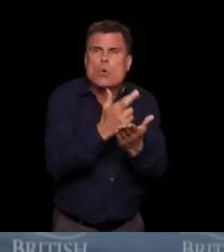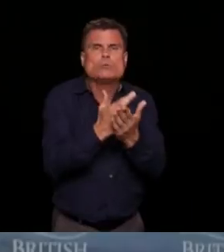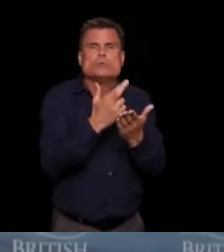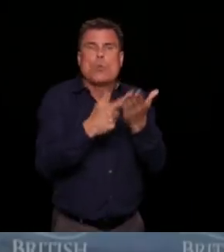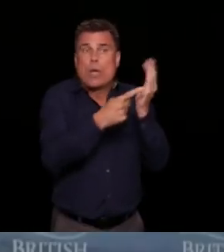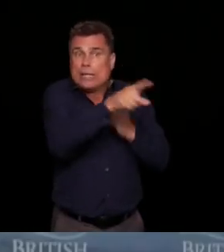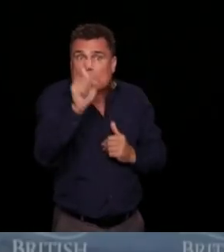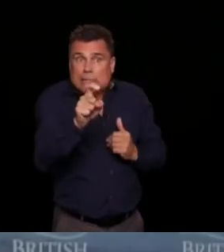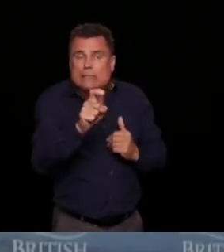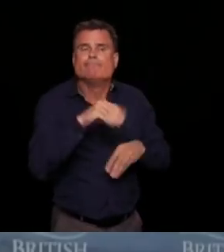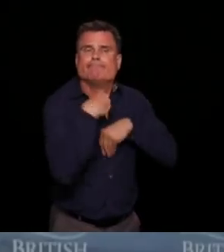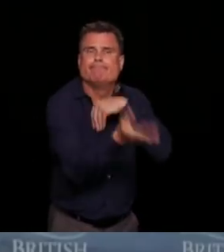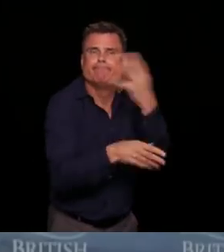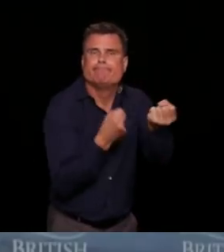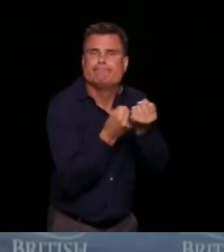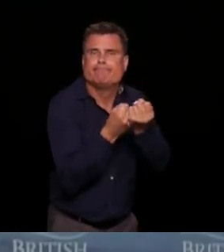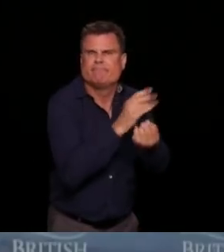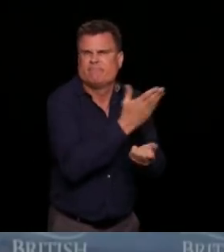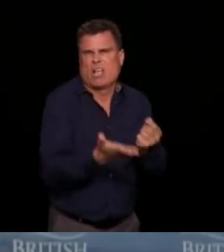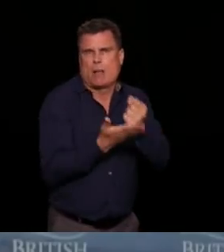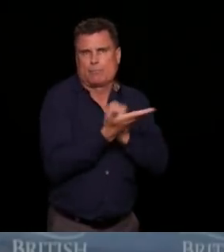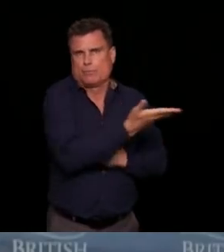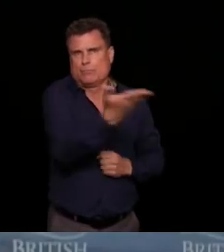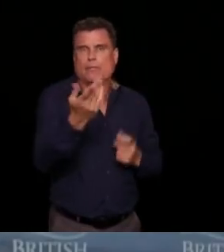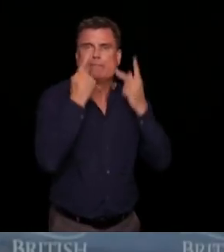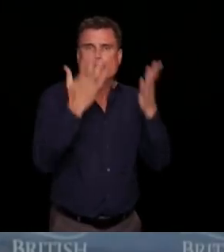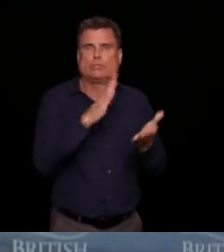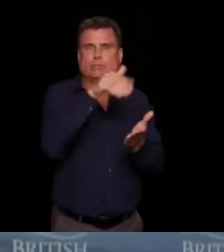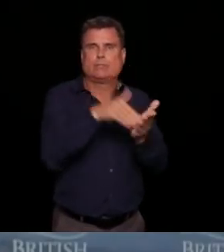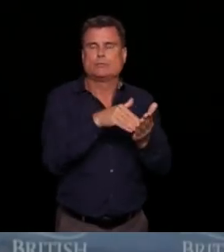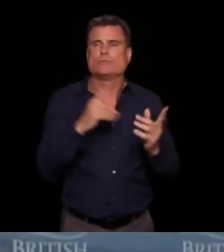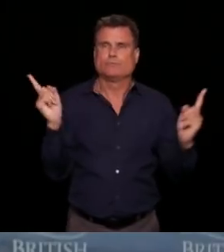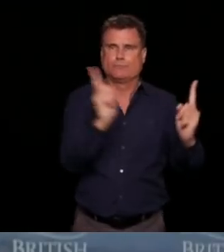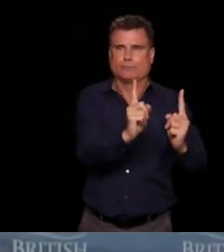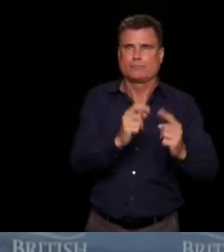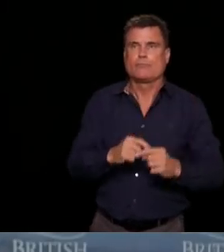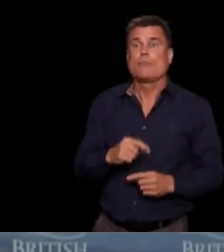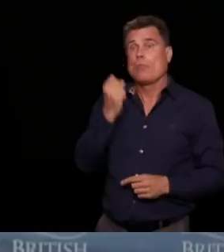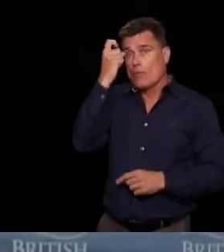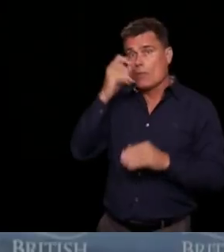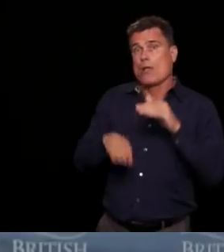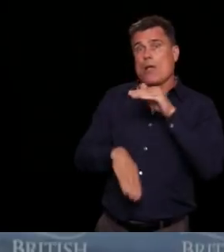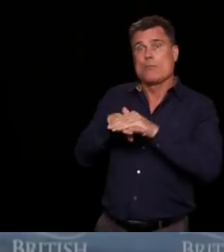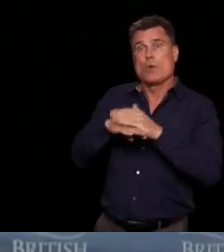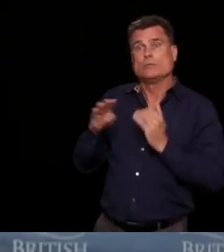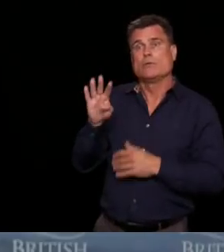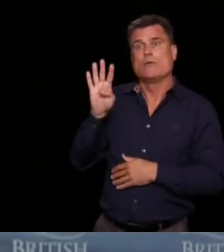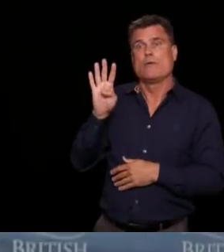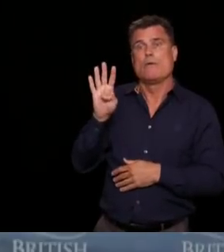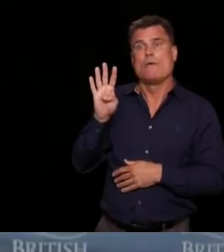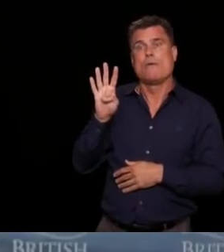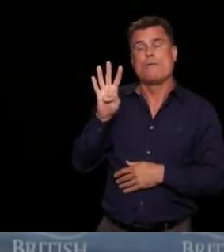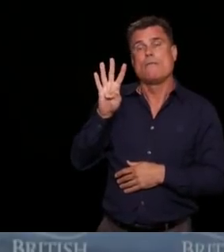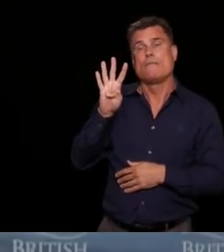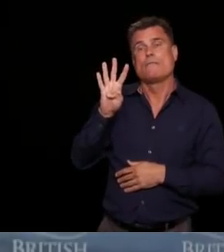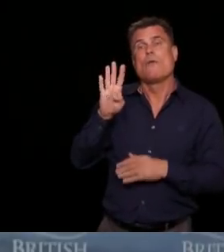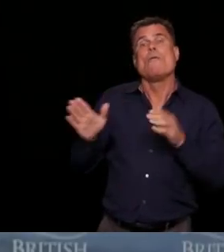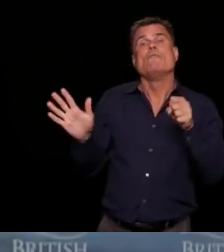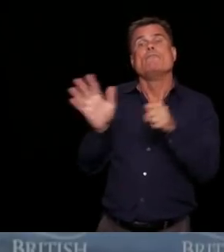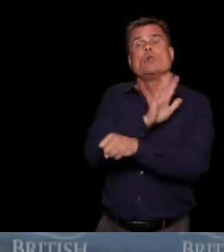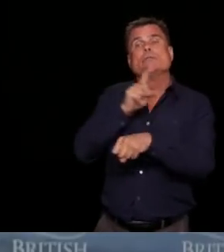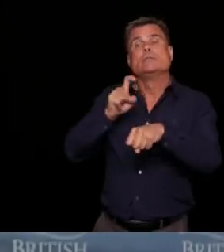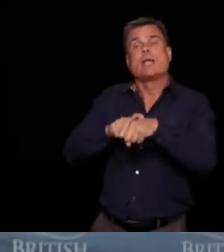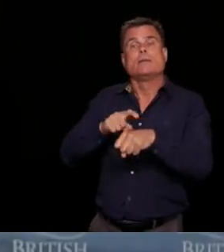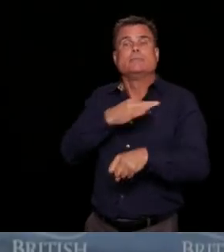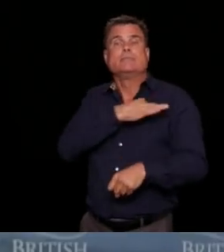to these new guidelines, and this will be, in the coming period, up to 4 FTEs, or people per facility, full-time equivalent jobs